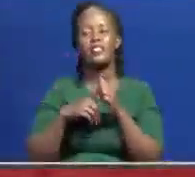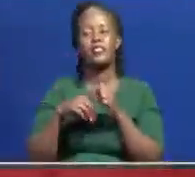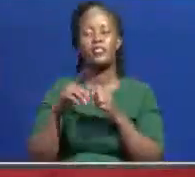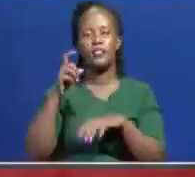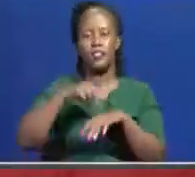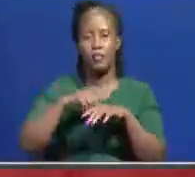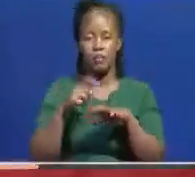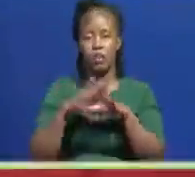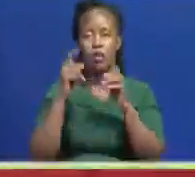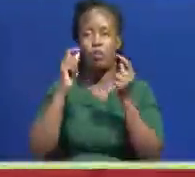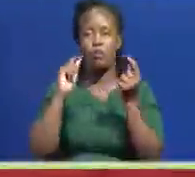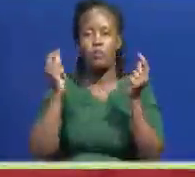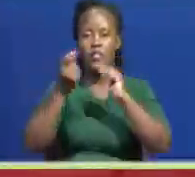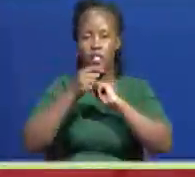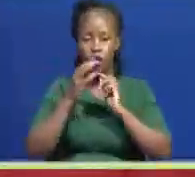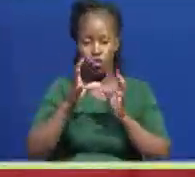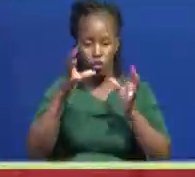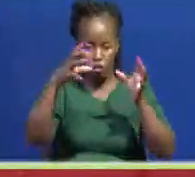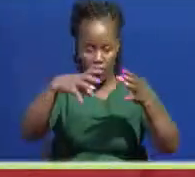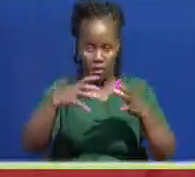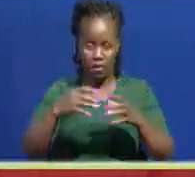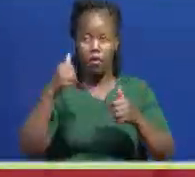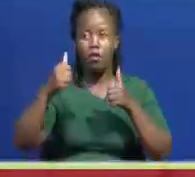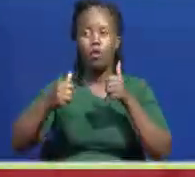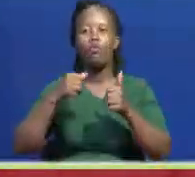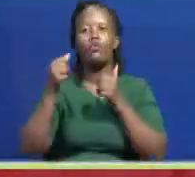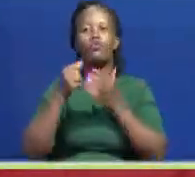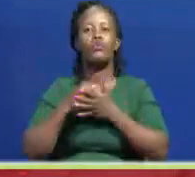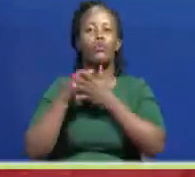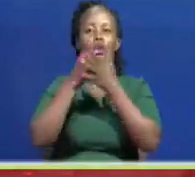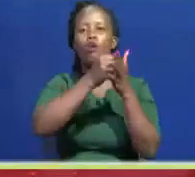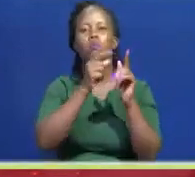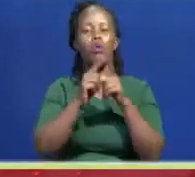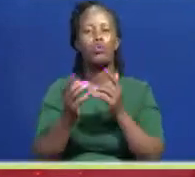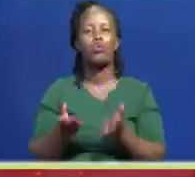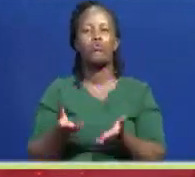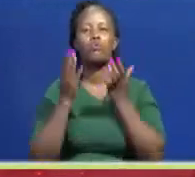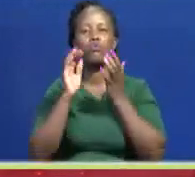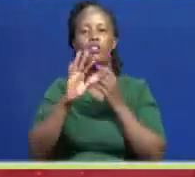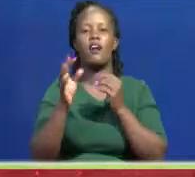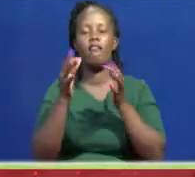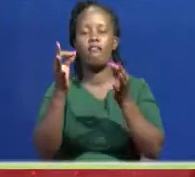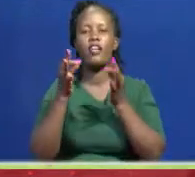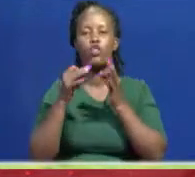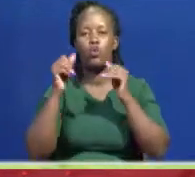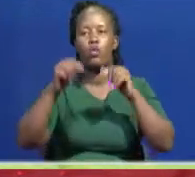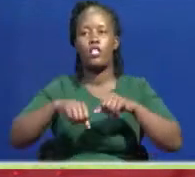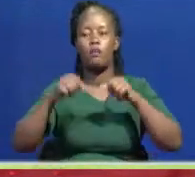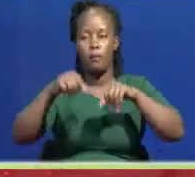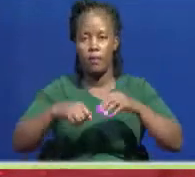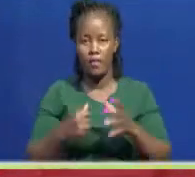community club to a corporate team which will harness its financial capability. Leopards, which was